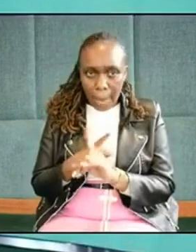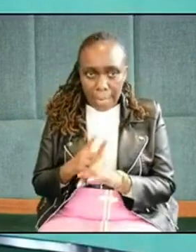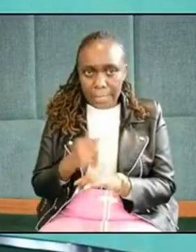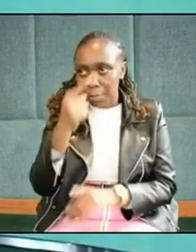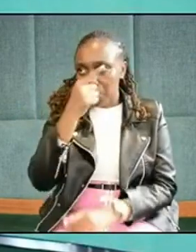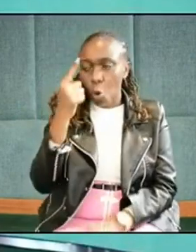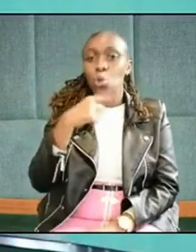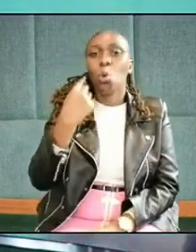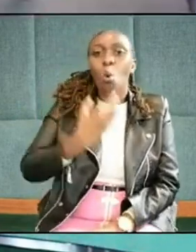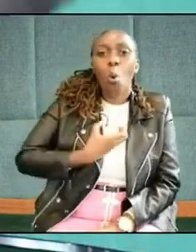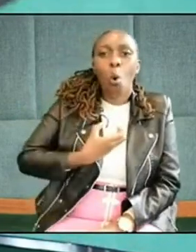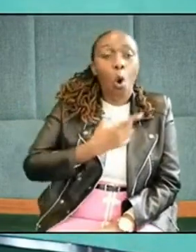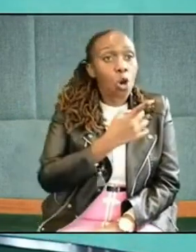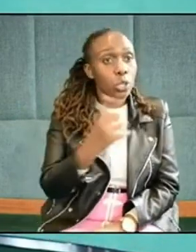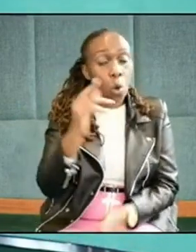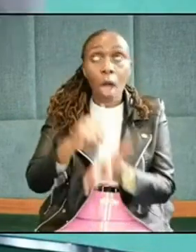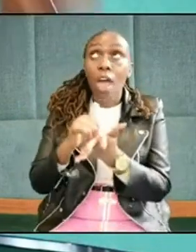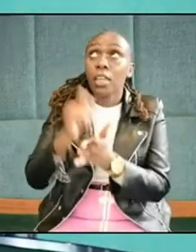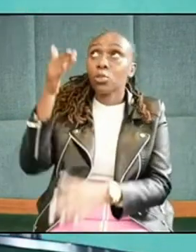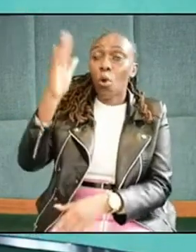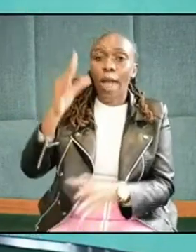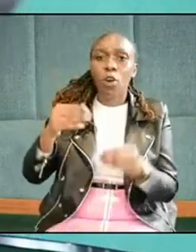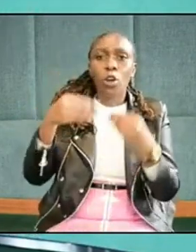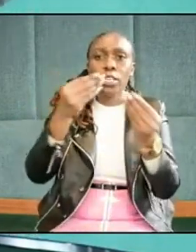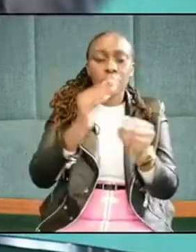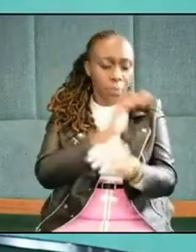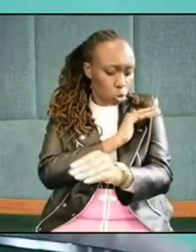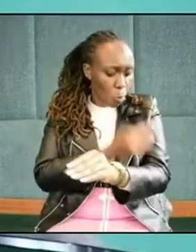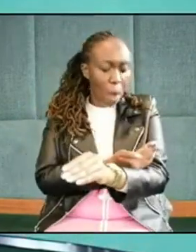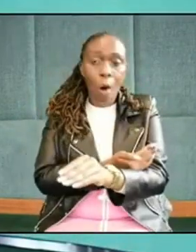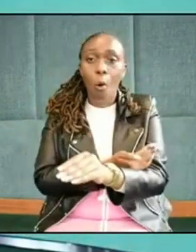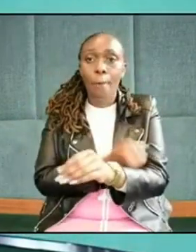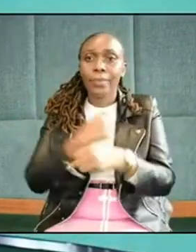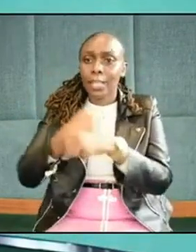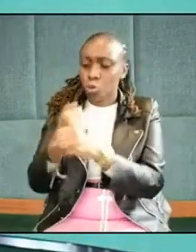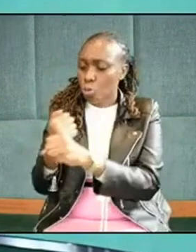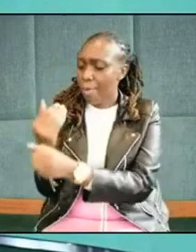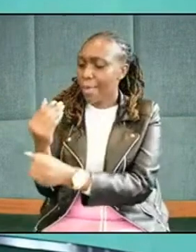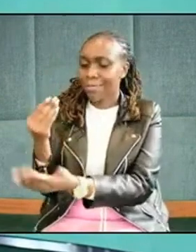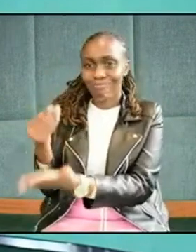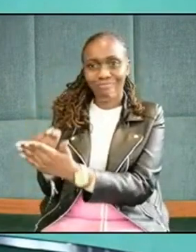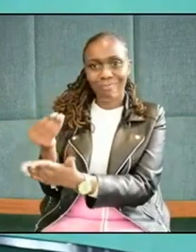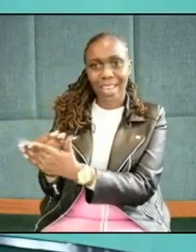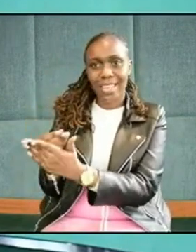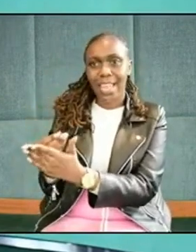are. That's why he gives you power to make wealth and say,